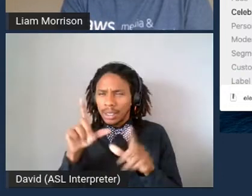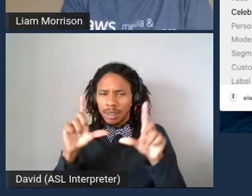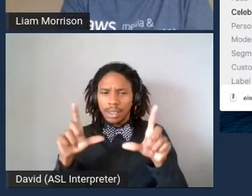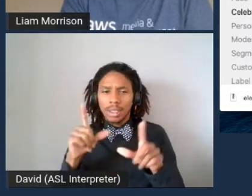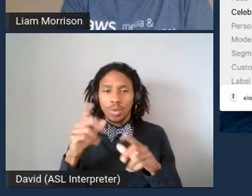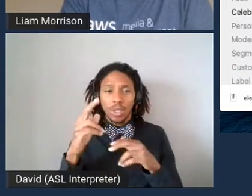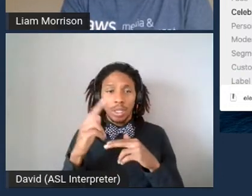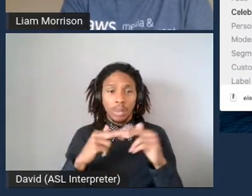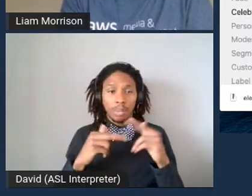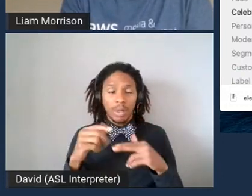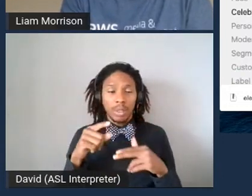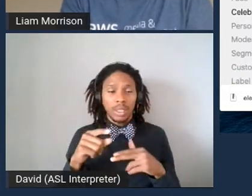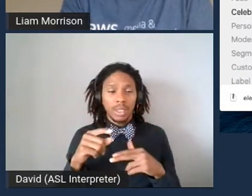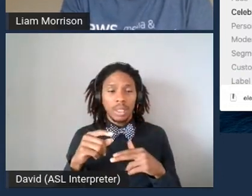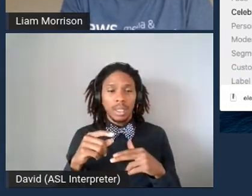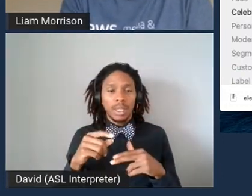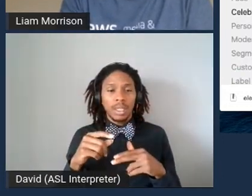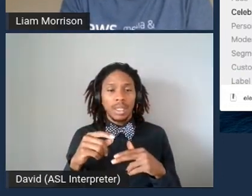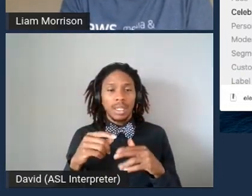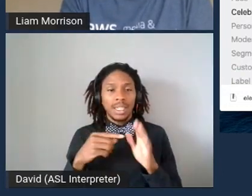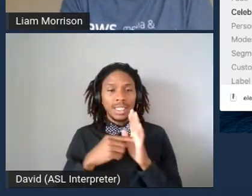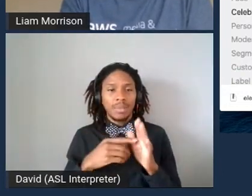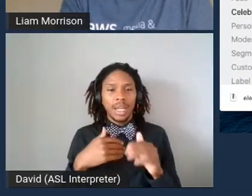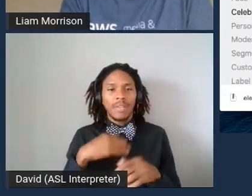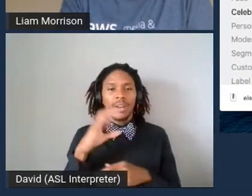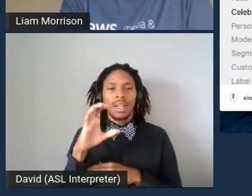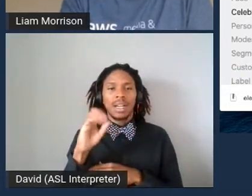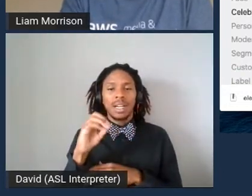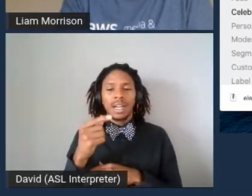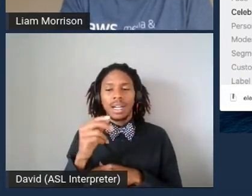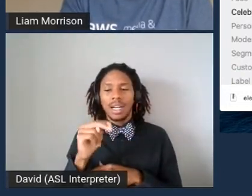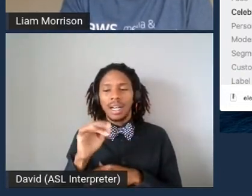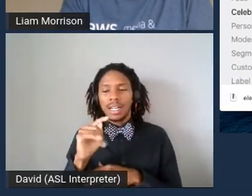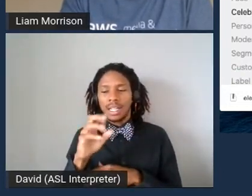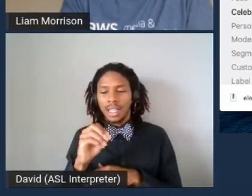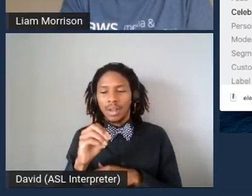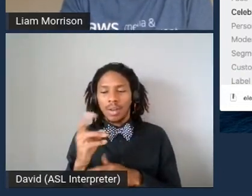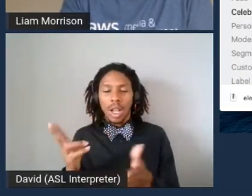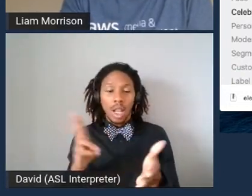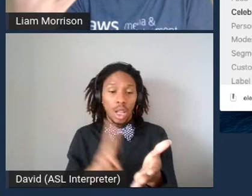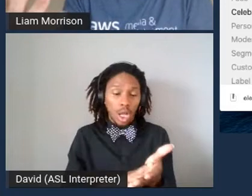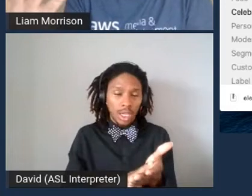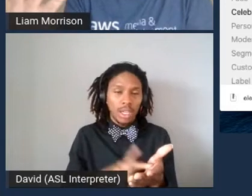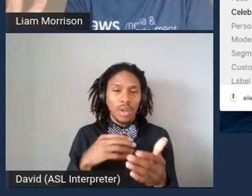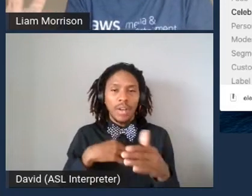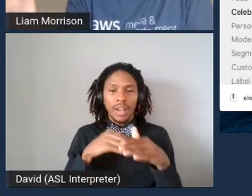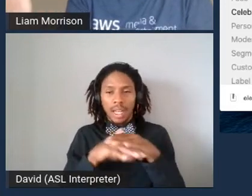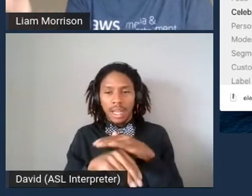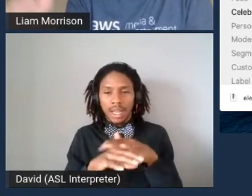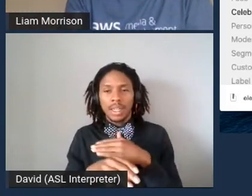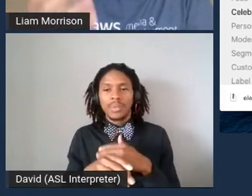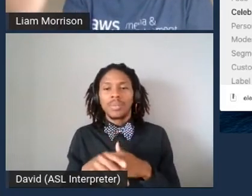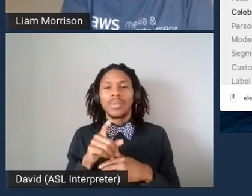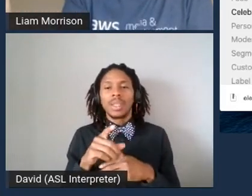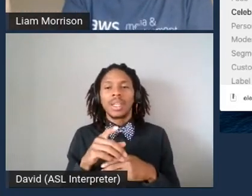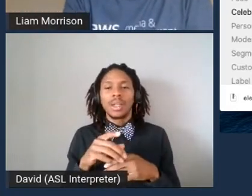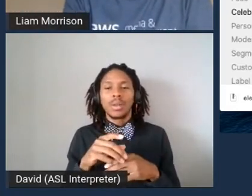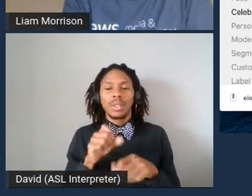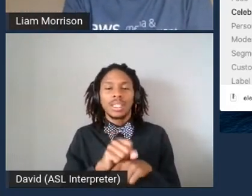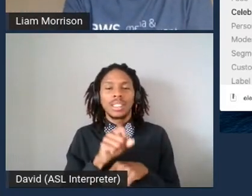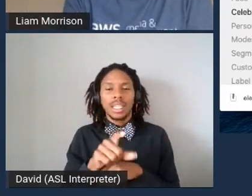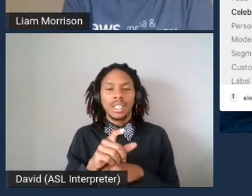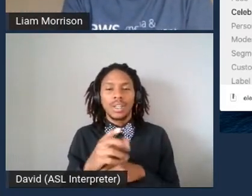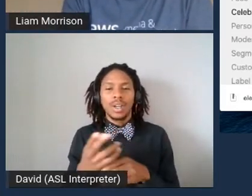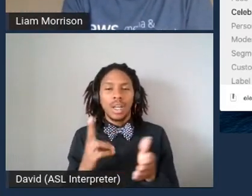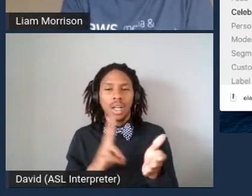CloudFormation template, again, you get a Cognito login and you have access to it. So it essentially sends you a login so you can see where is